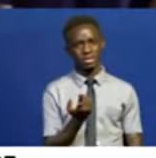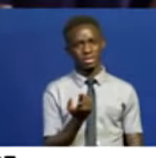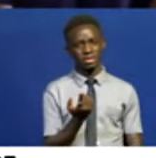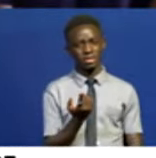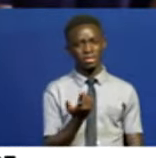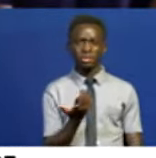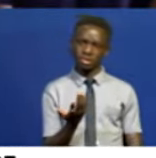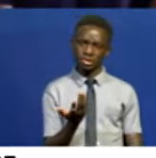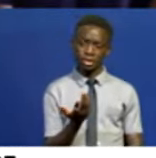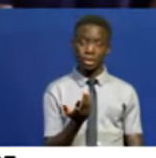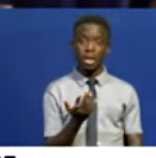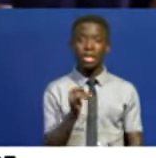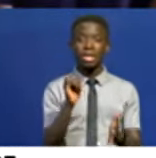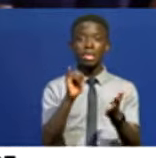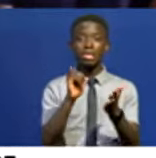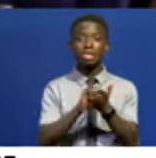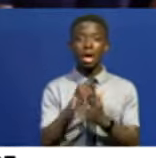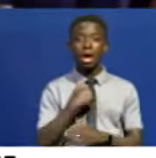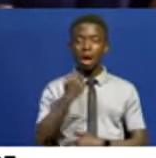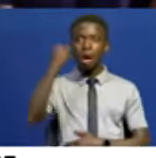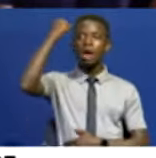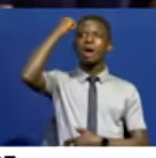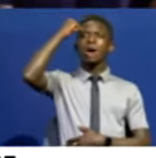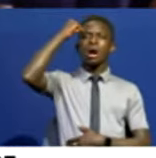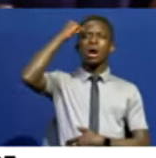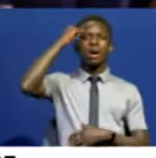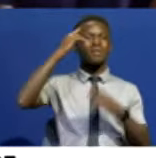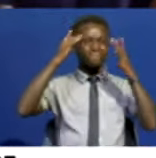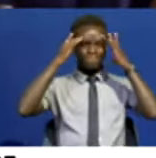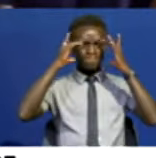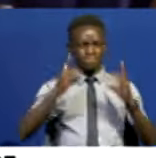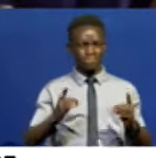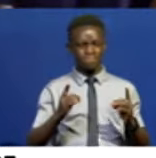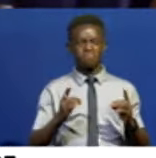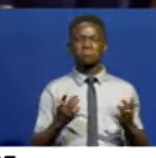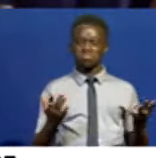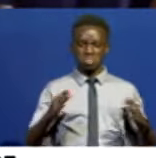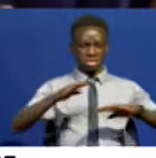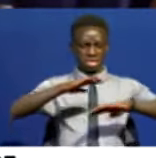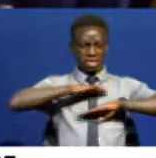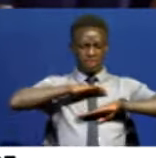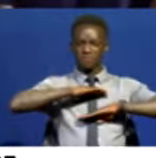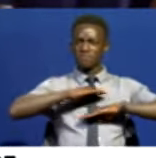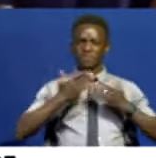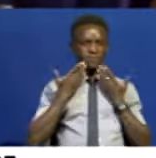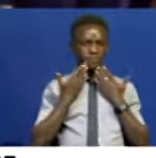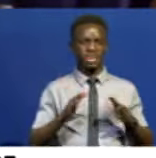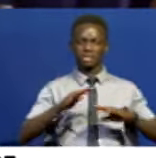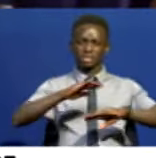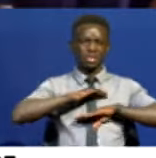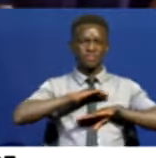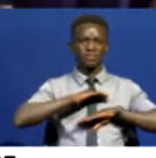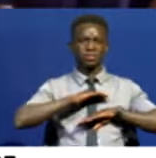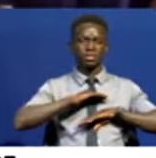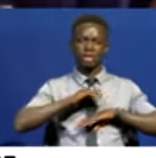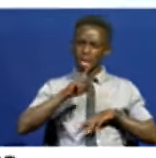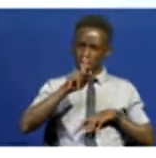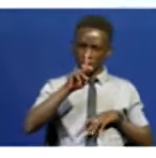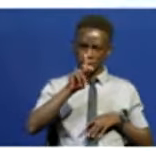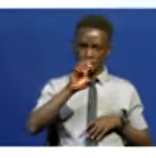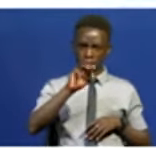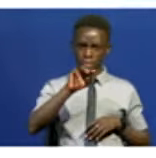And that is when I took the decision that enough is enough in KEMSA. We just have to get it right. And I want